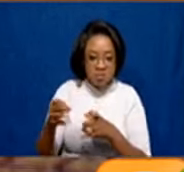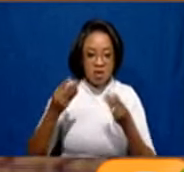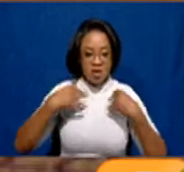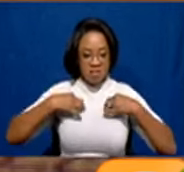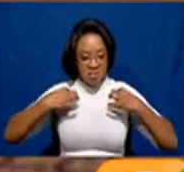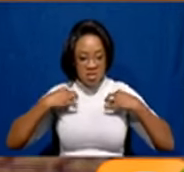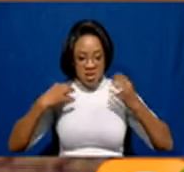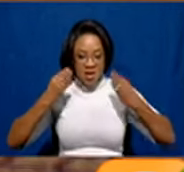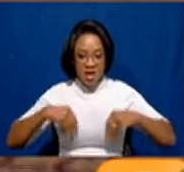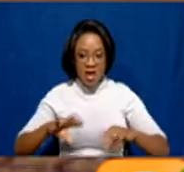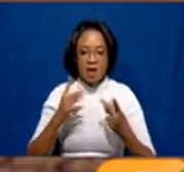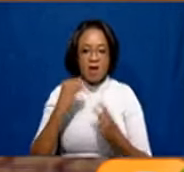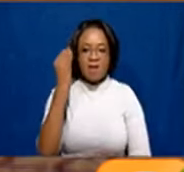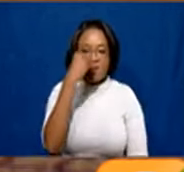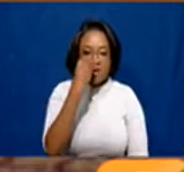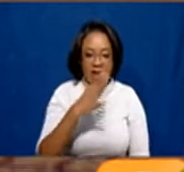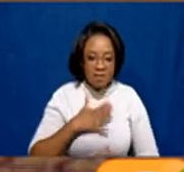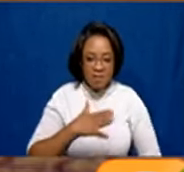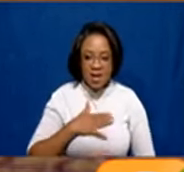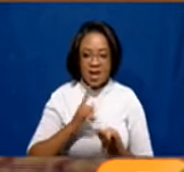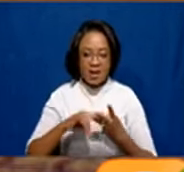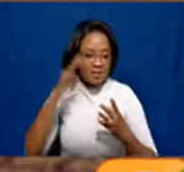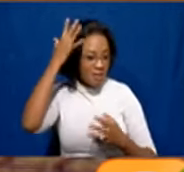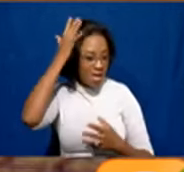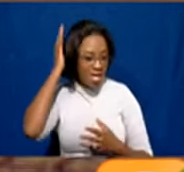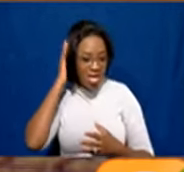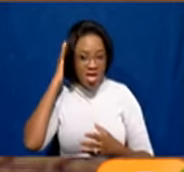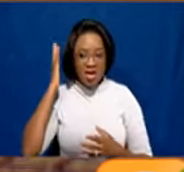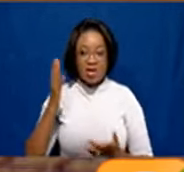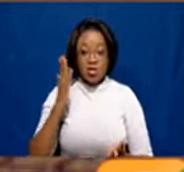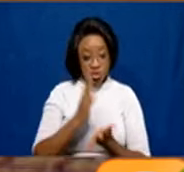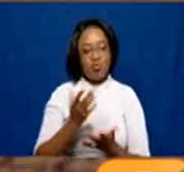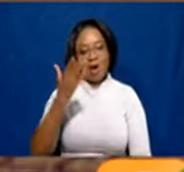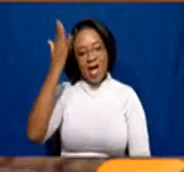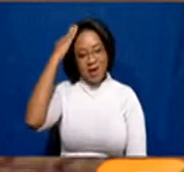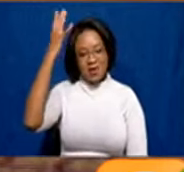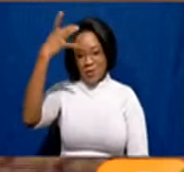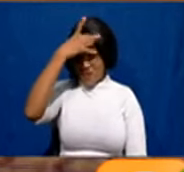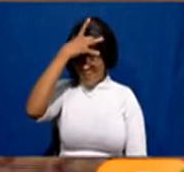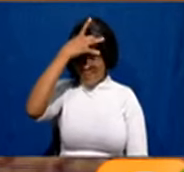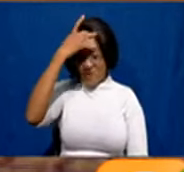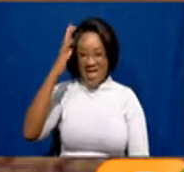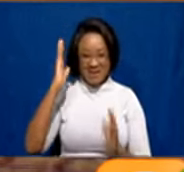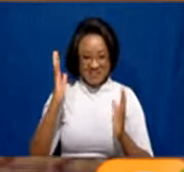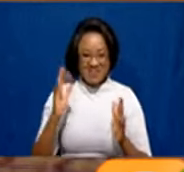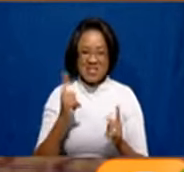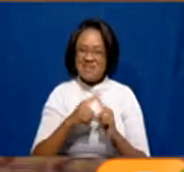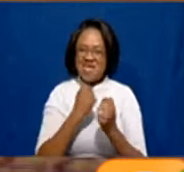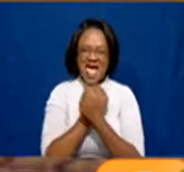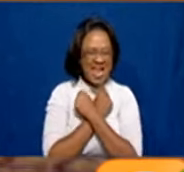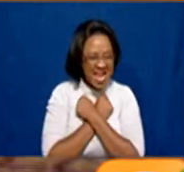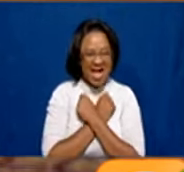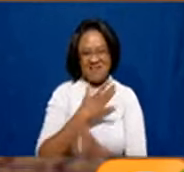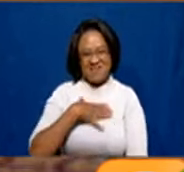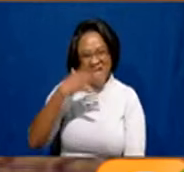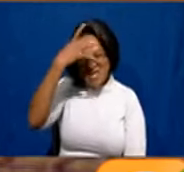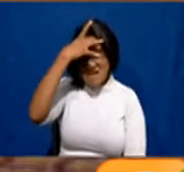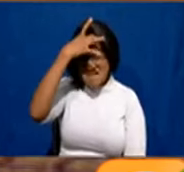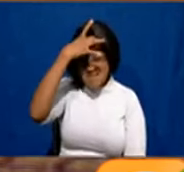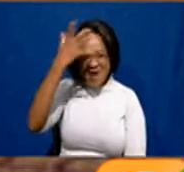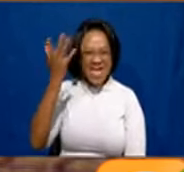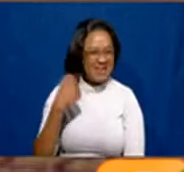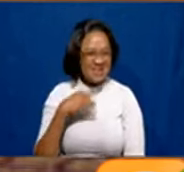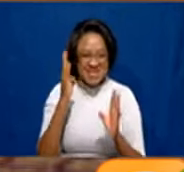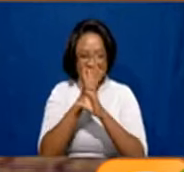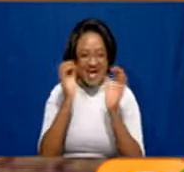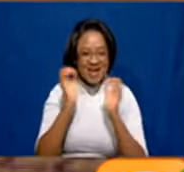about how I do my makeup, about my hair. I have a big forehead and I love my forehead. I mean, I really love my forehead and I don't hide